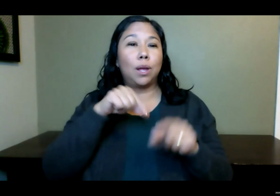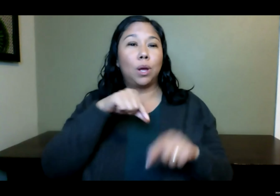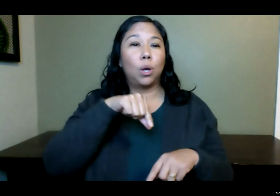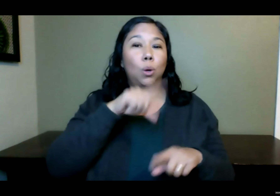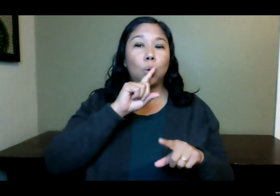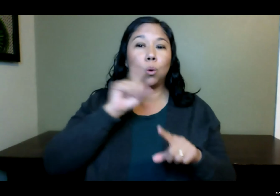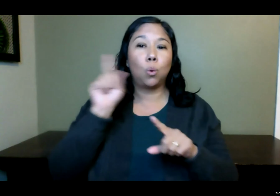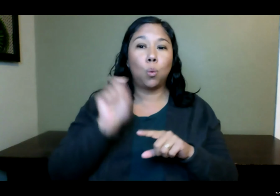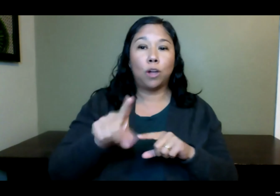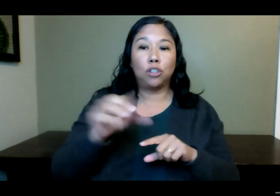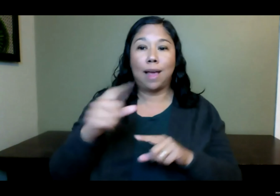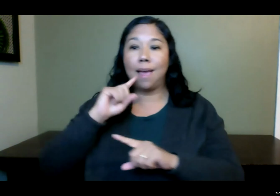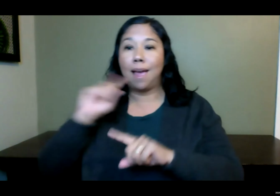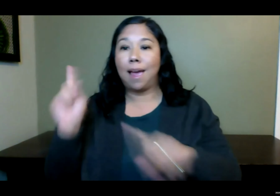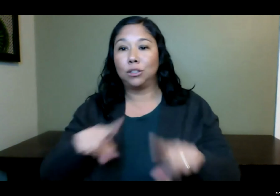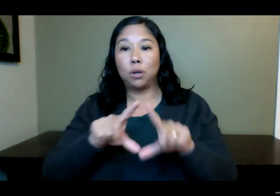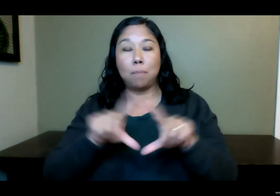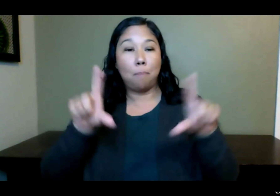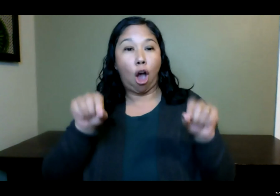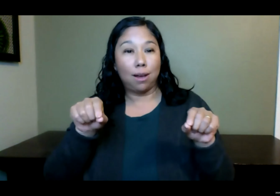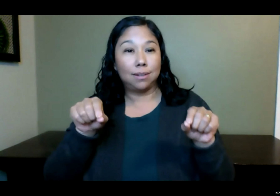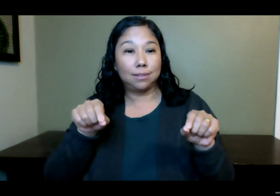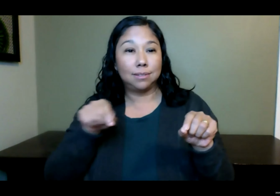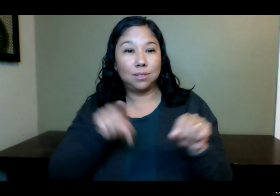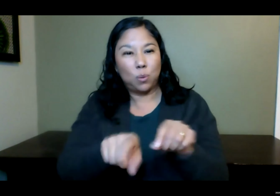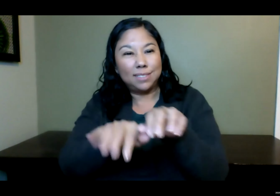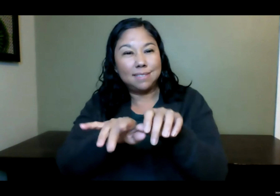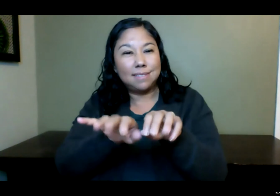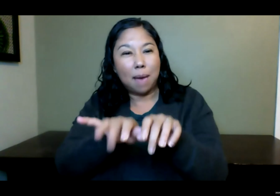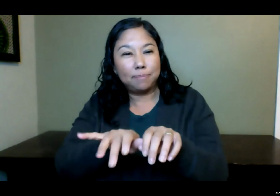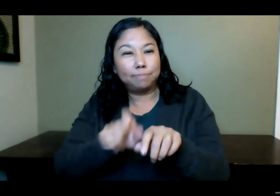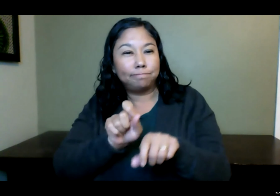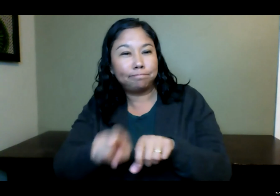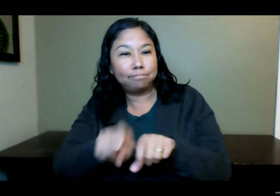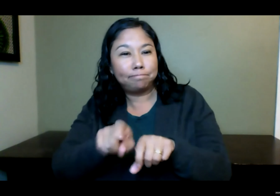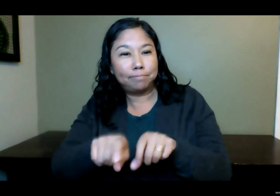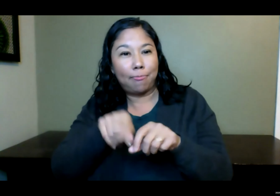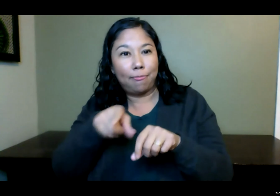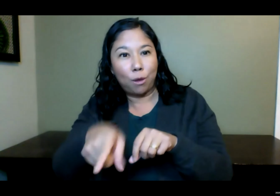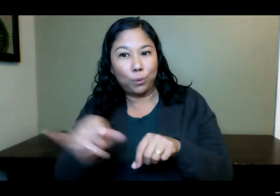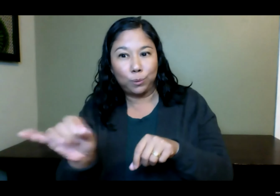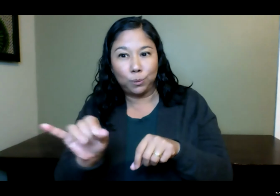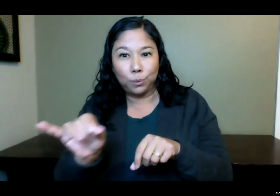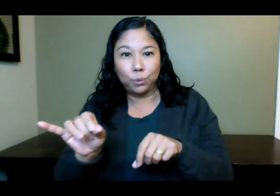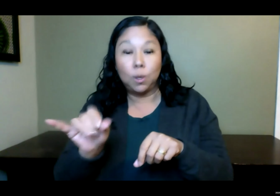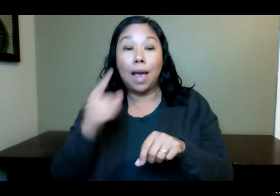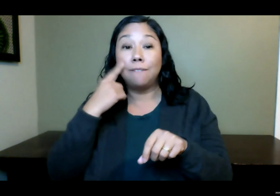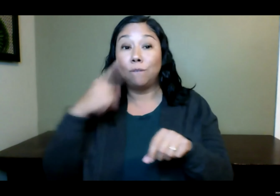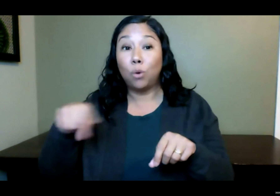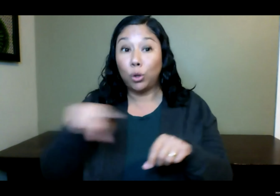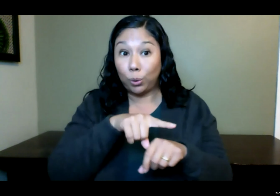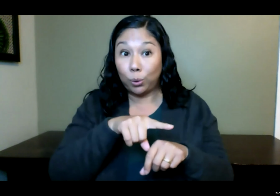box that you can type your questions in there as well. And for those of